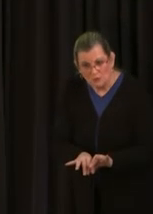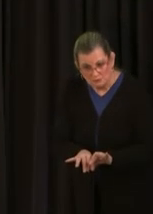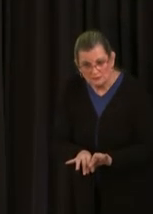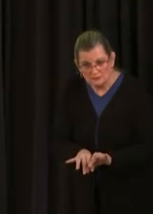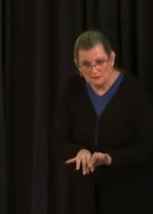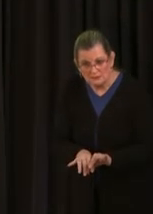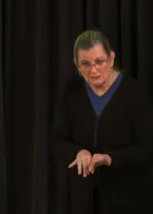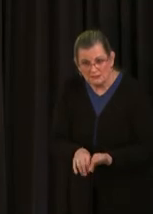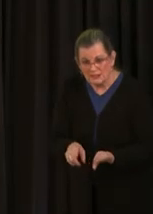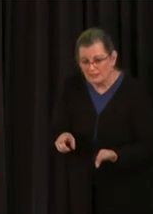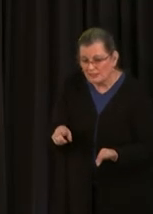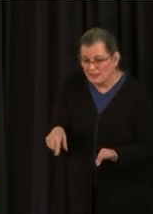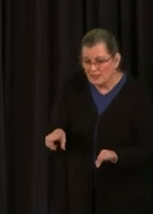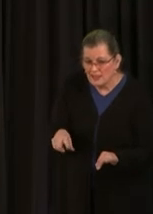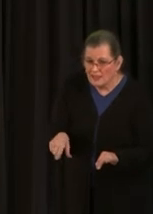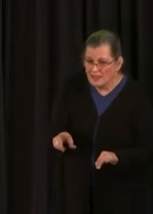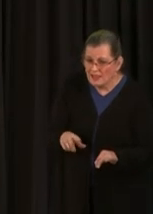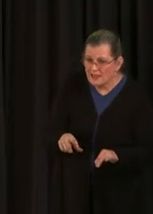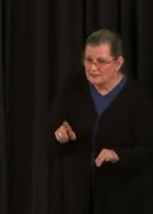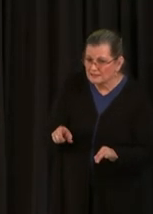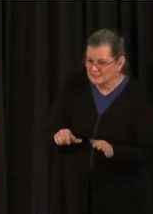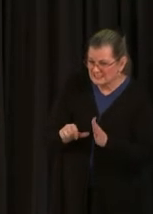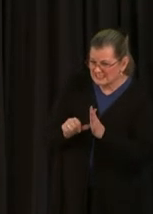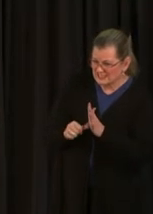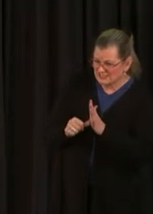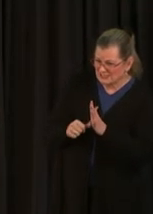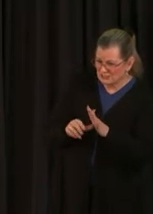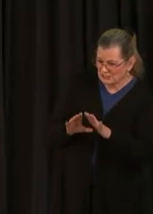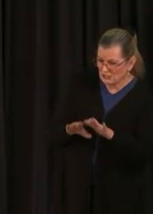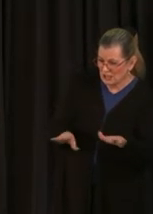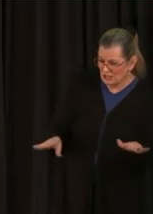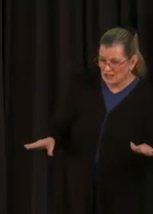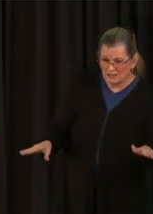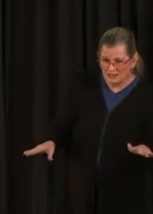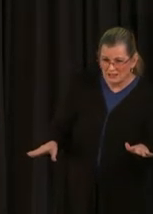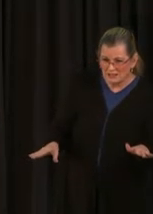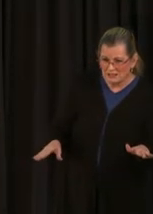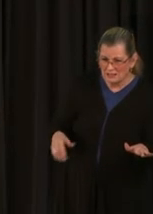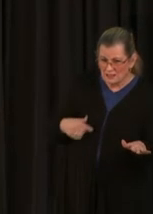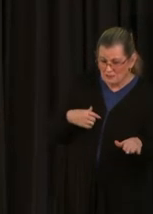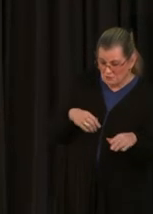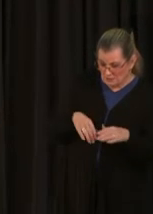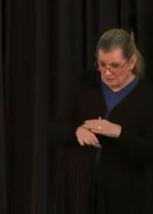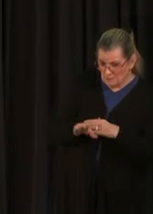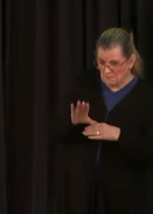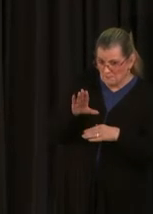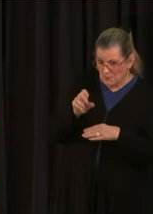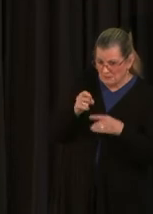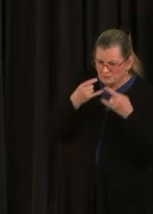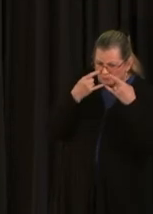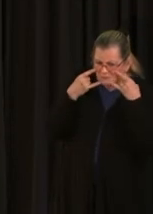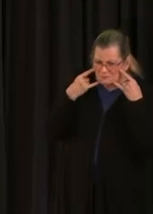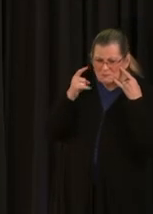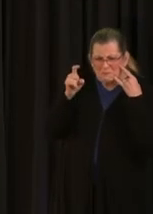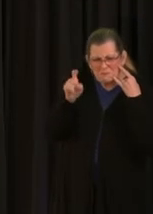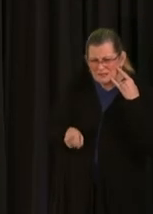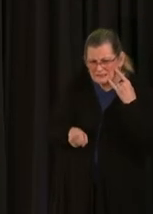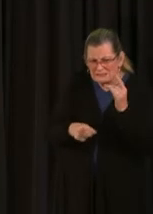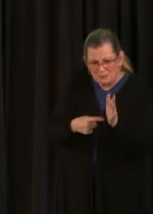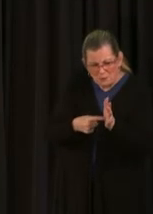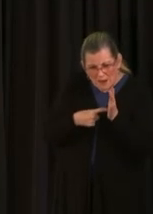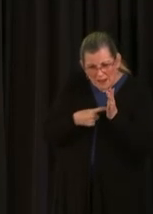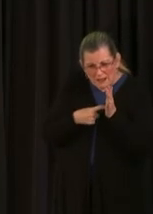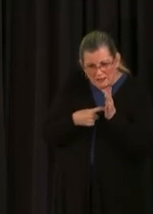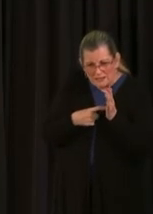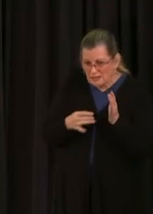there are no issues, they are permitted on the grounds, and then they are permitted to do their trip.